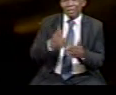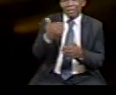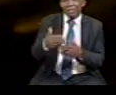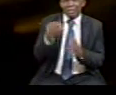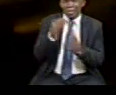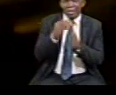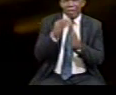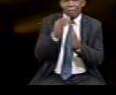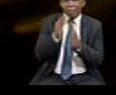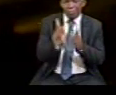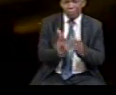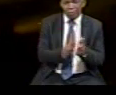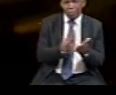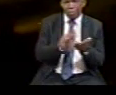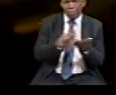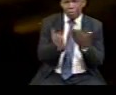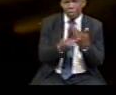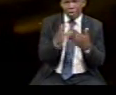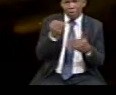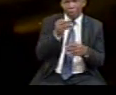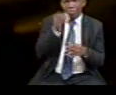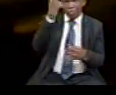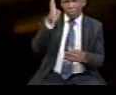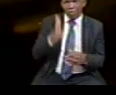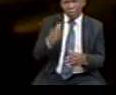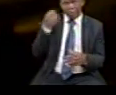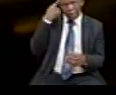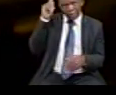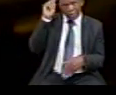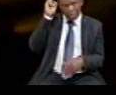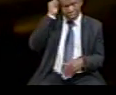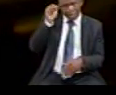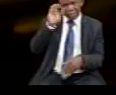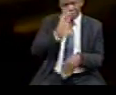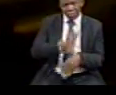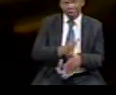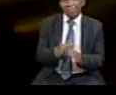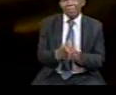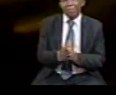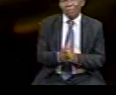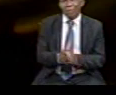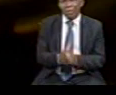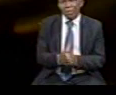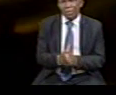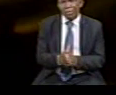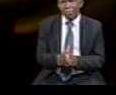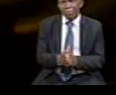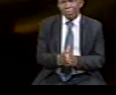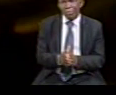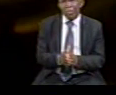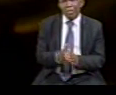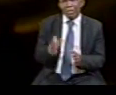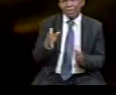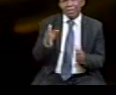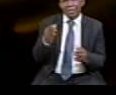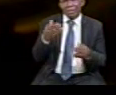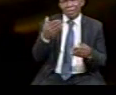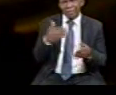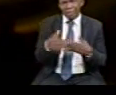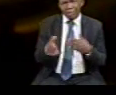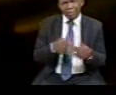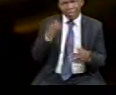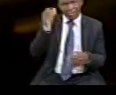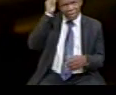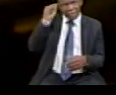see, Christ here was very sure. He said, Christ had been betrayed. Despite his betrayal, despite his